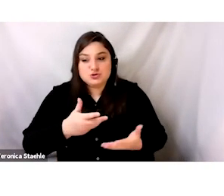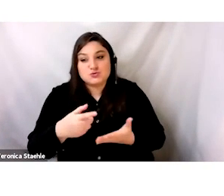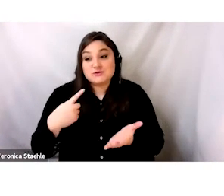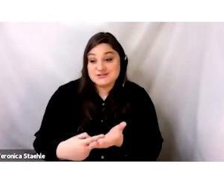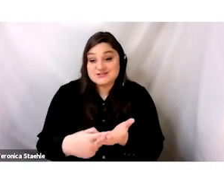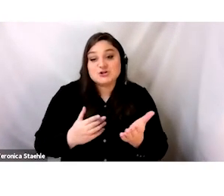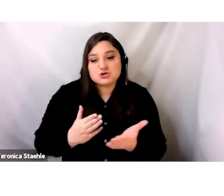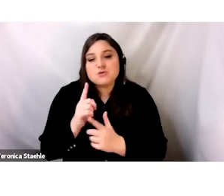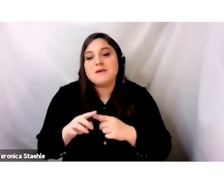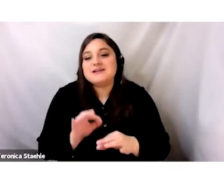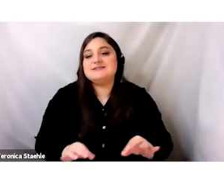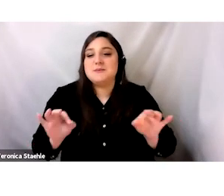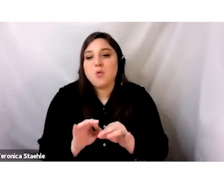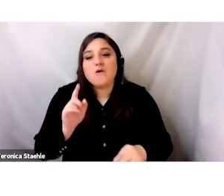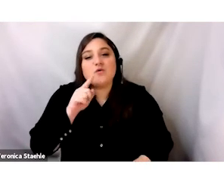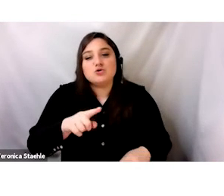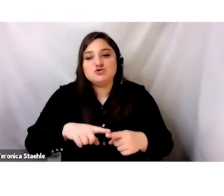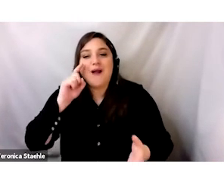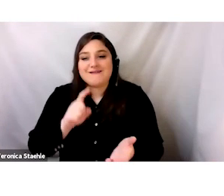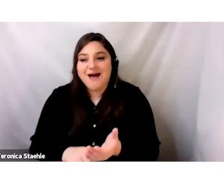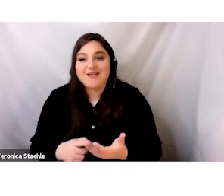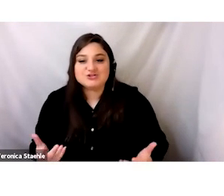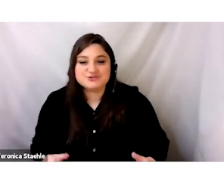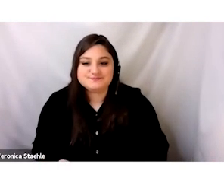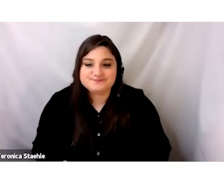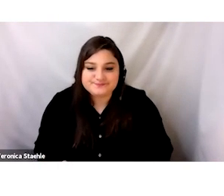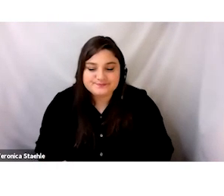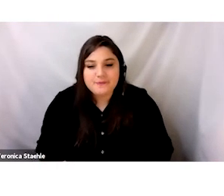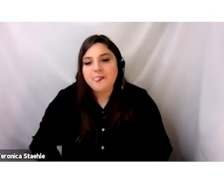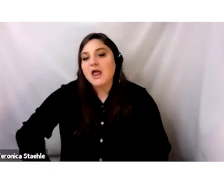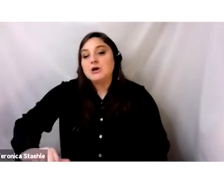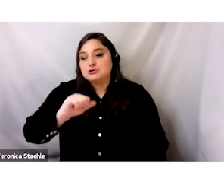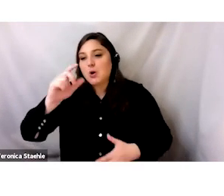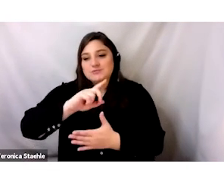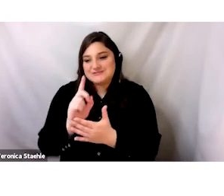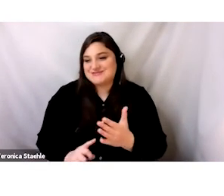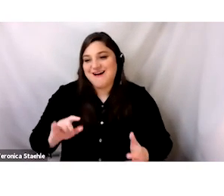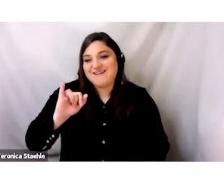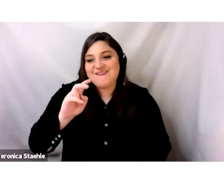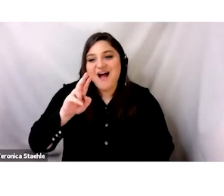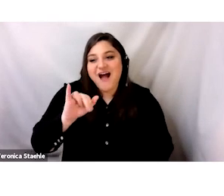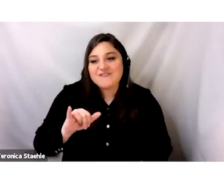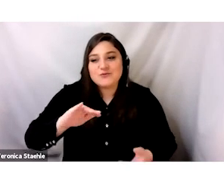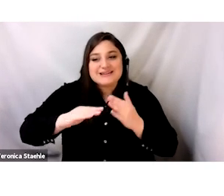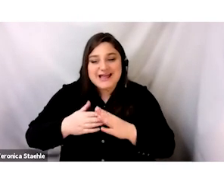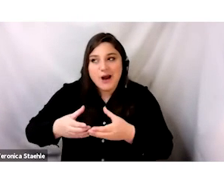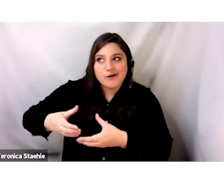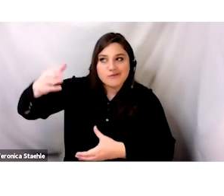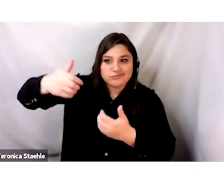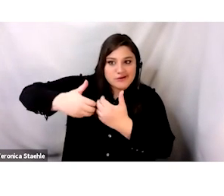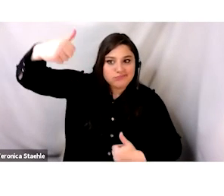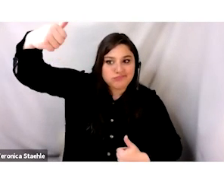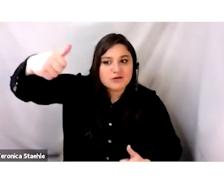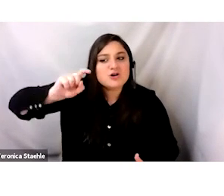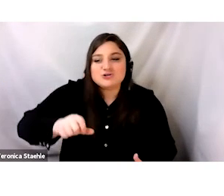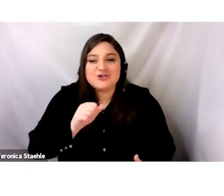of. Don't design in ivory towers, but live and immerse yourself on the ground, and know that your phone and your computer can be an ivory tower.